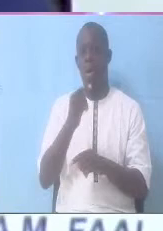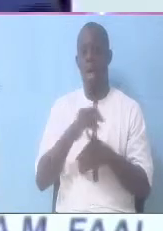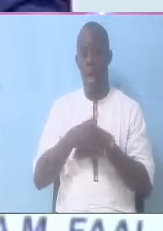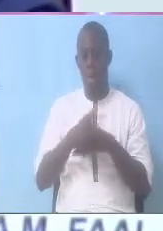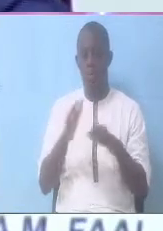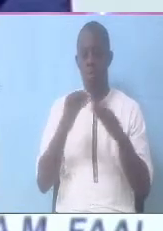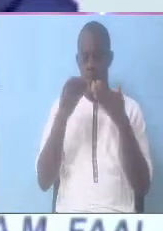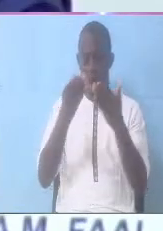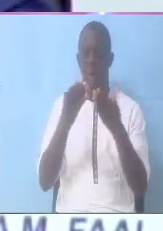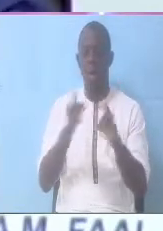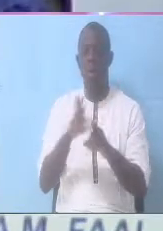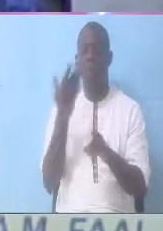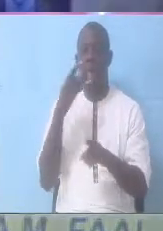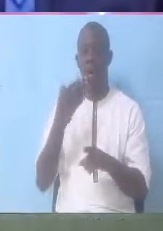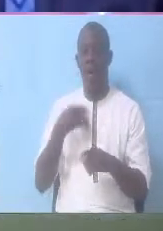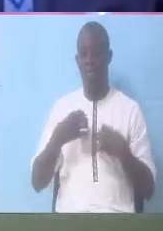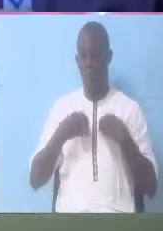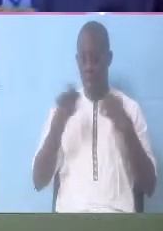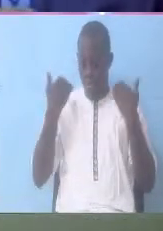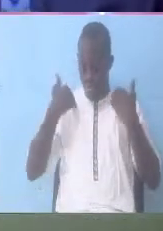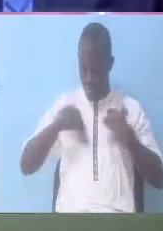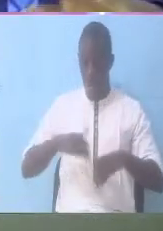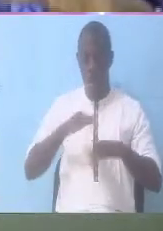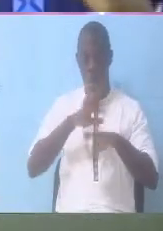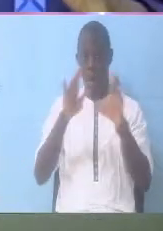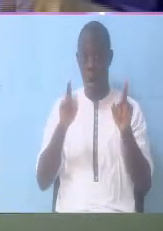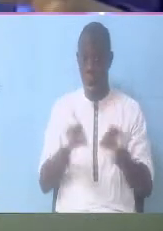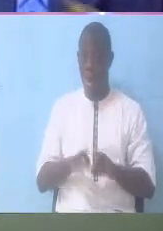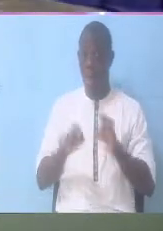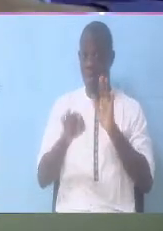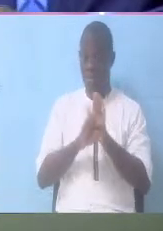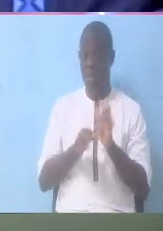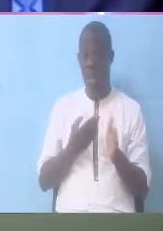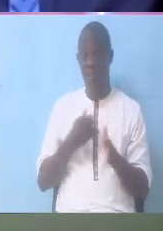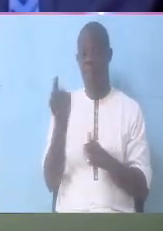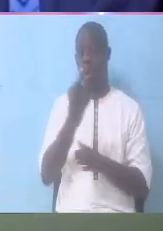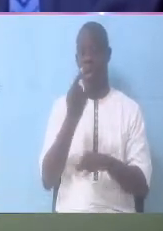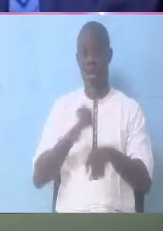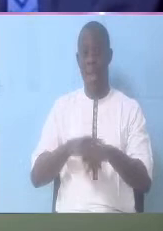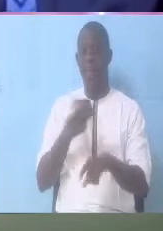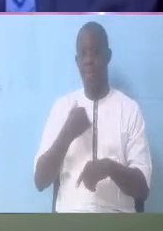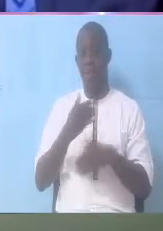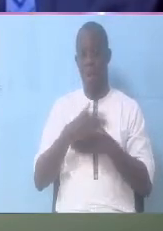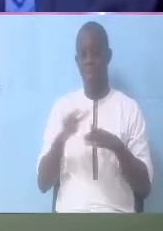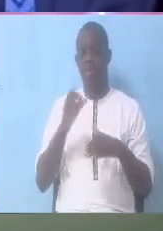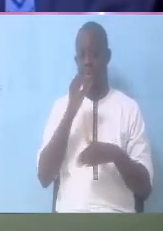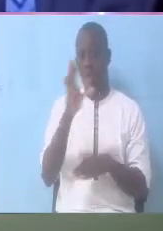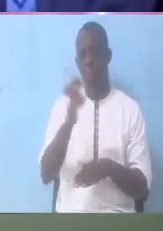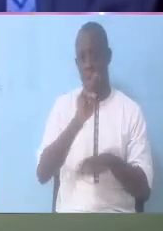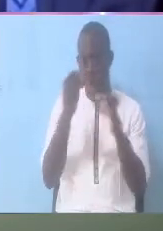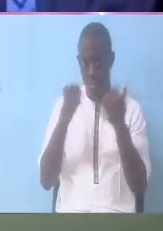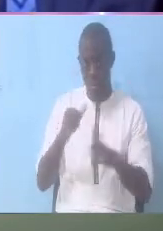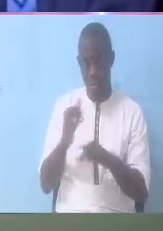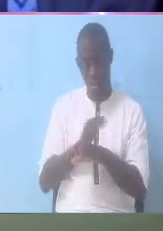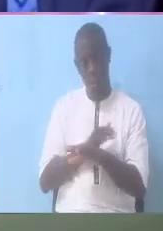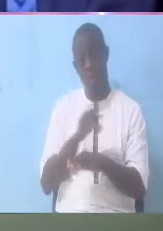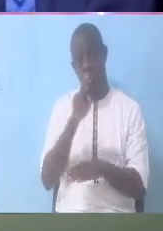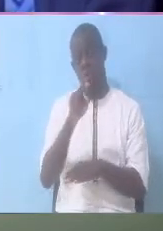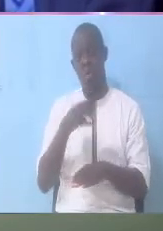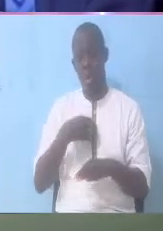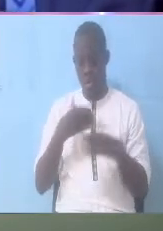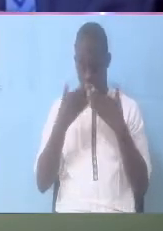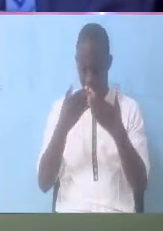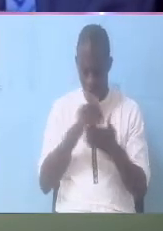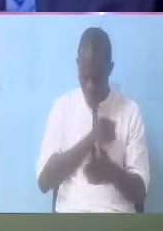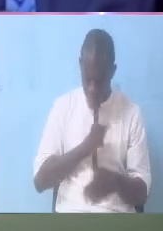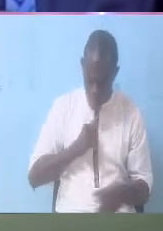clothes all intact? You see, you are missing the point. You are missing the point here, and you will keep missing the